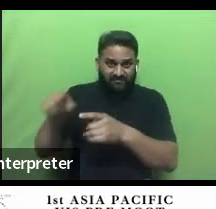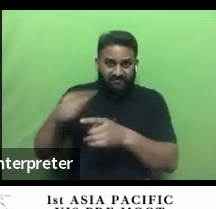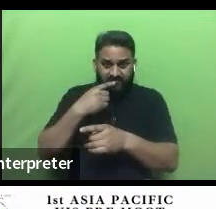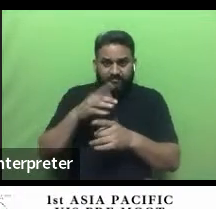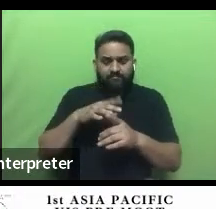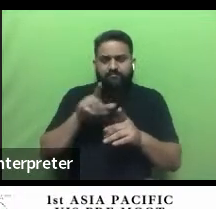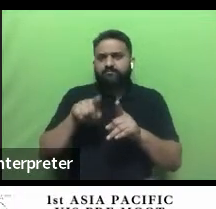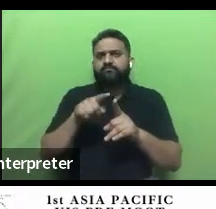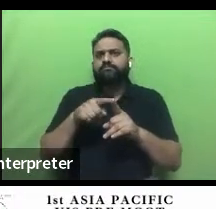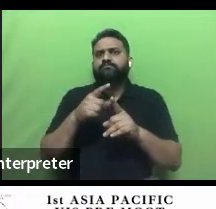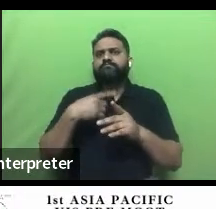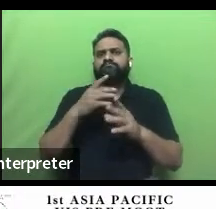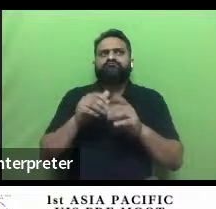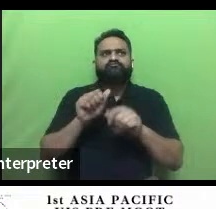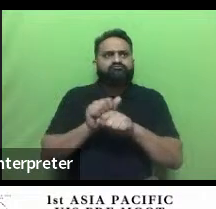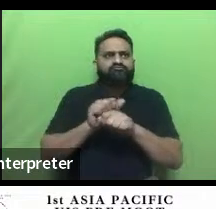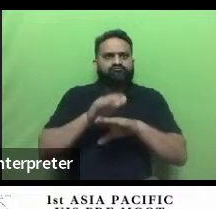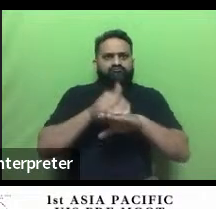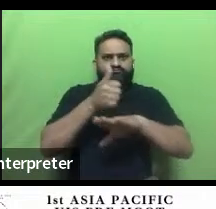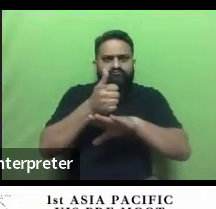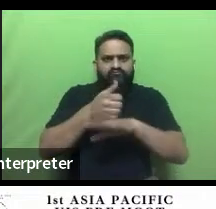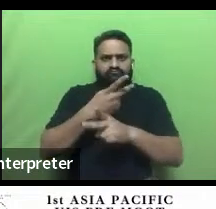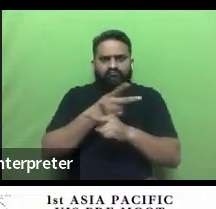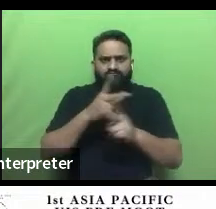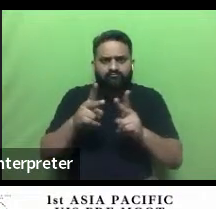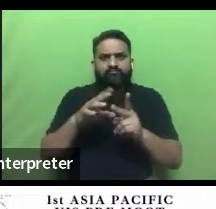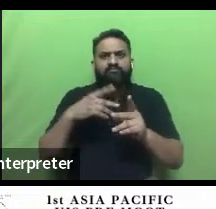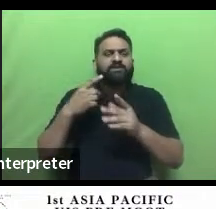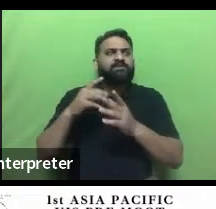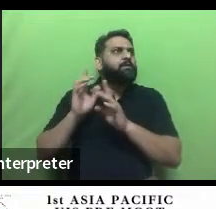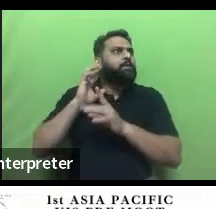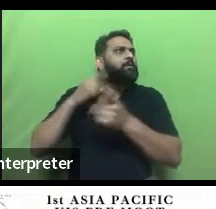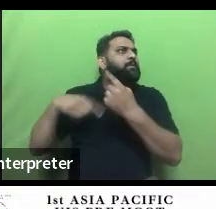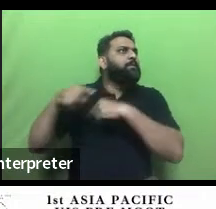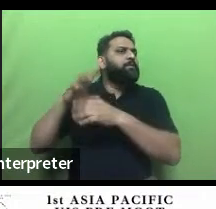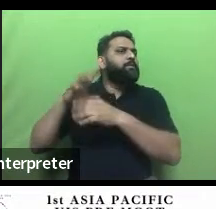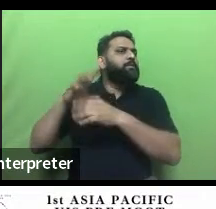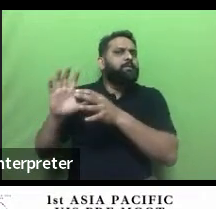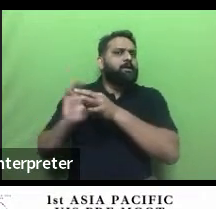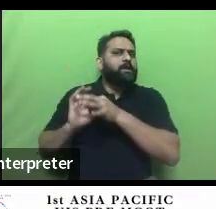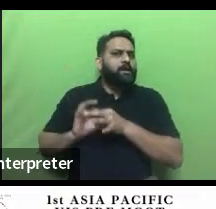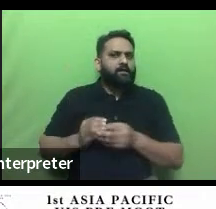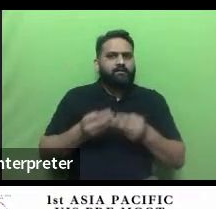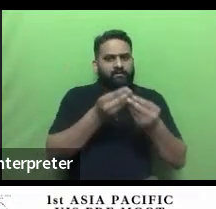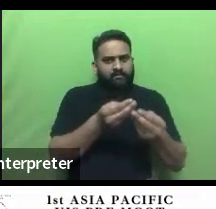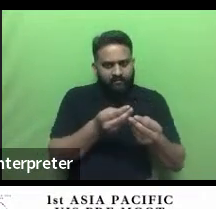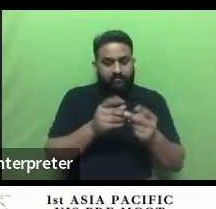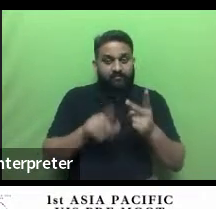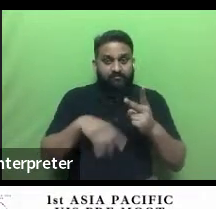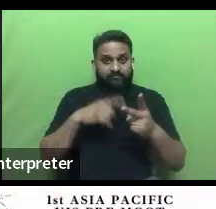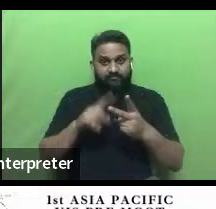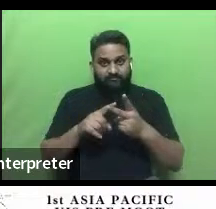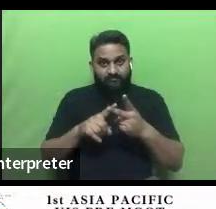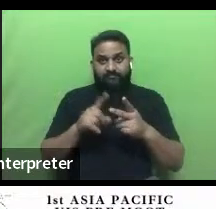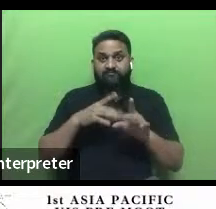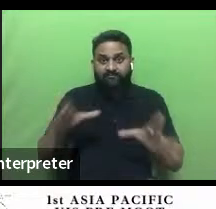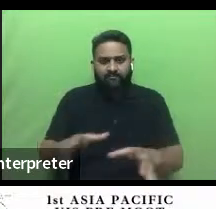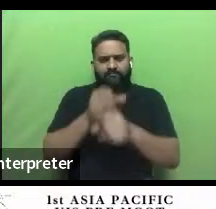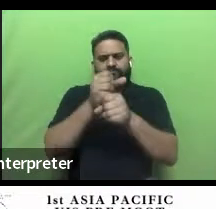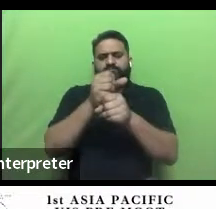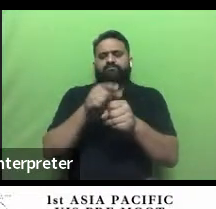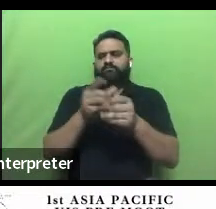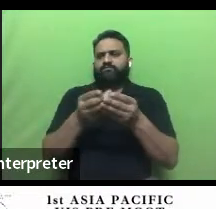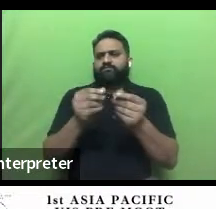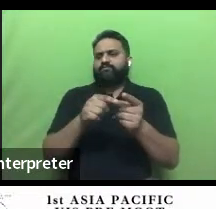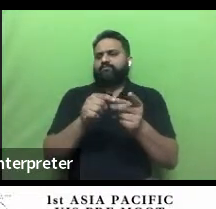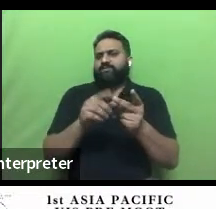fulfills the established requirements for valid inclusion by reference. And secondly, even regardless of this attempted inclusion, the claimant's